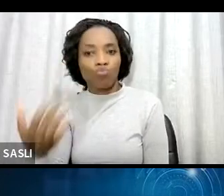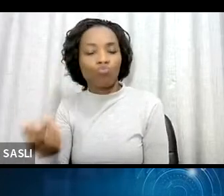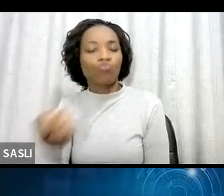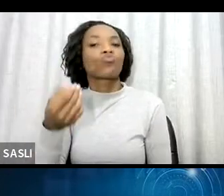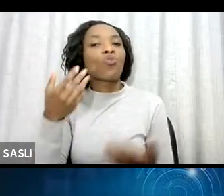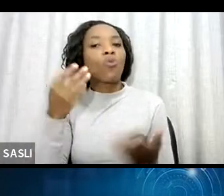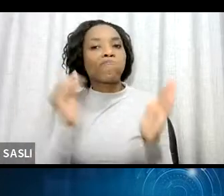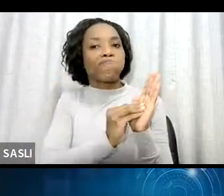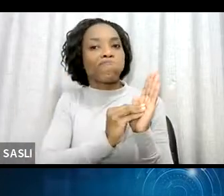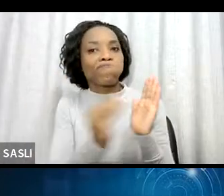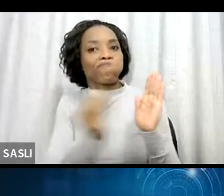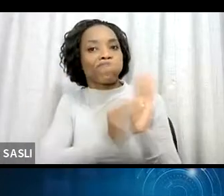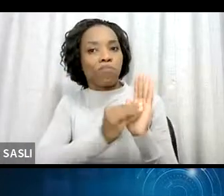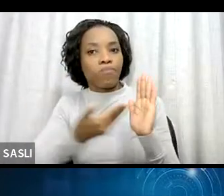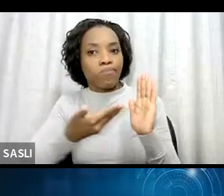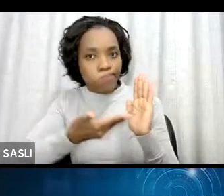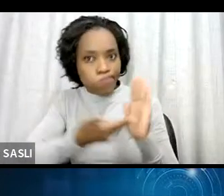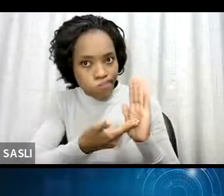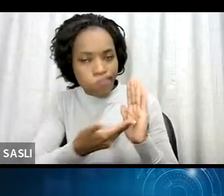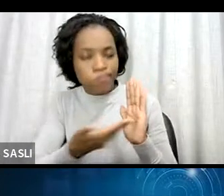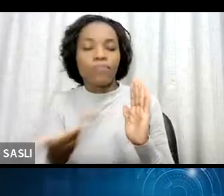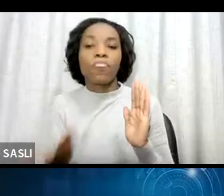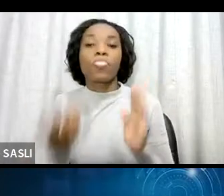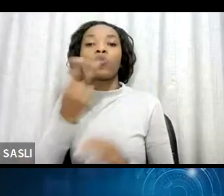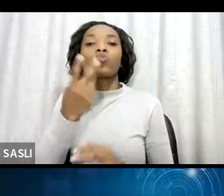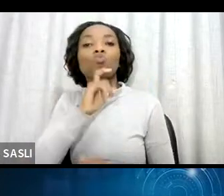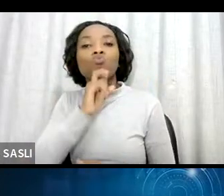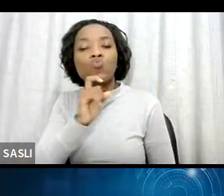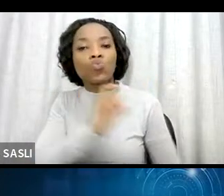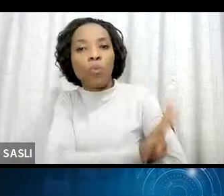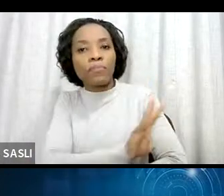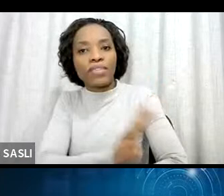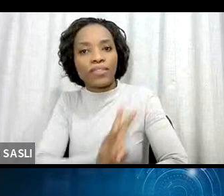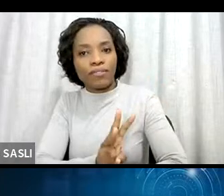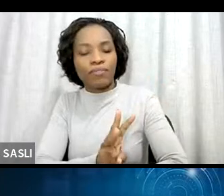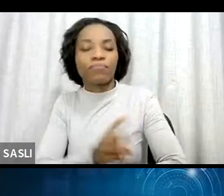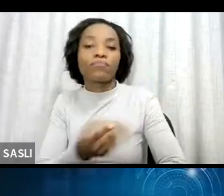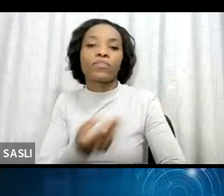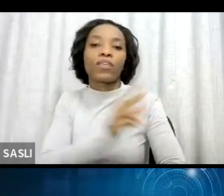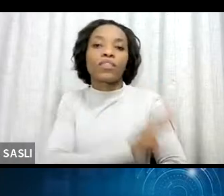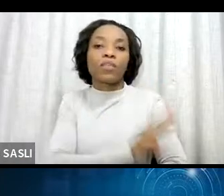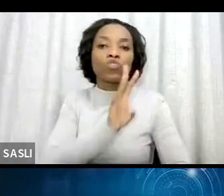that front. And please use our website,